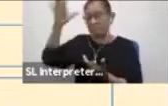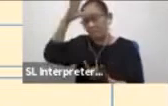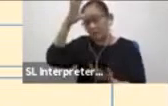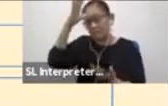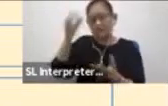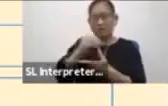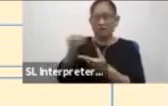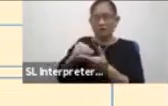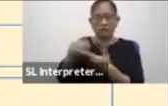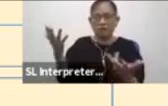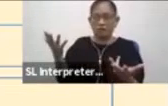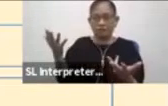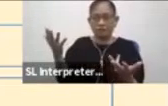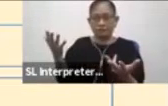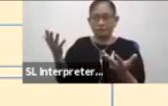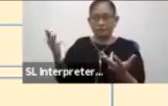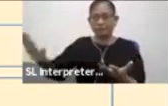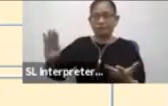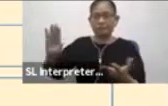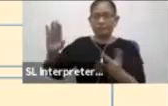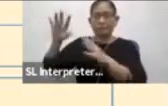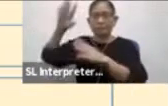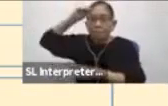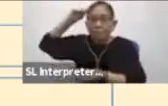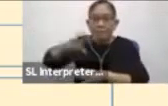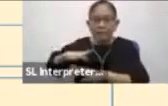men member family members.